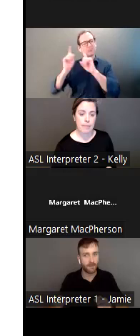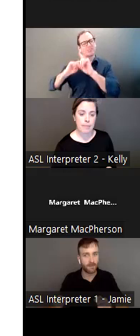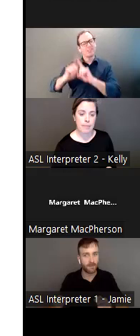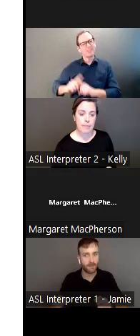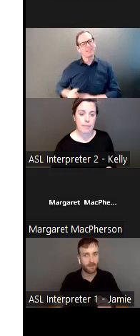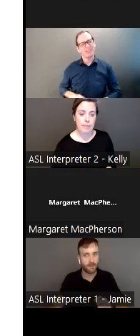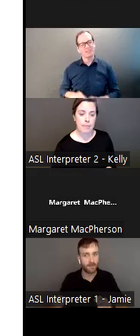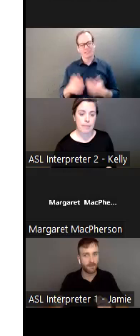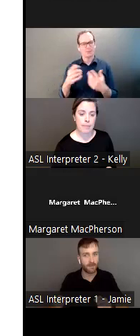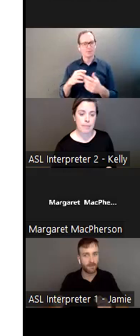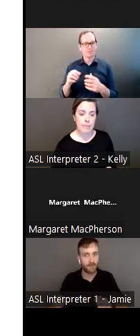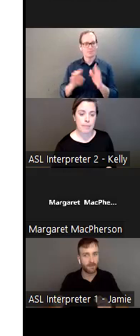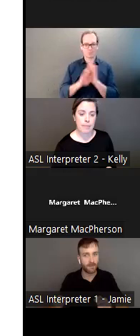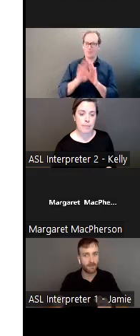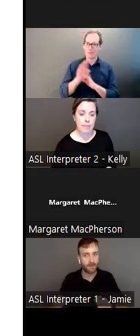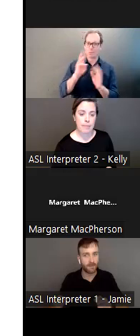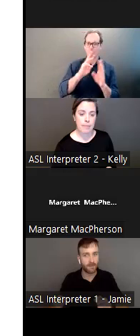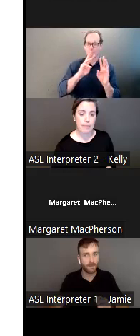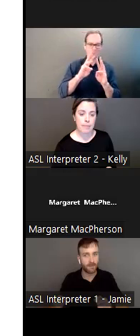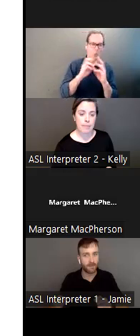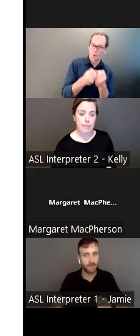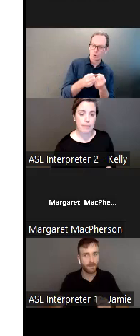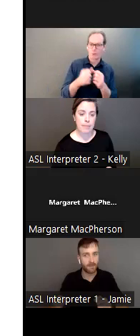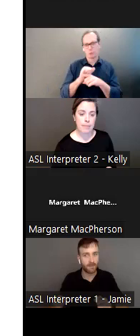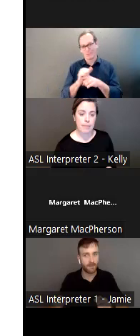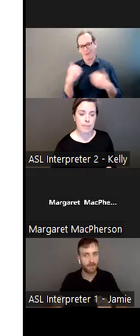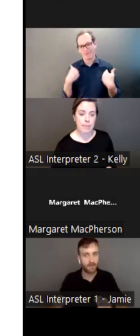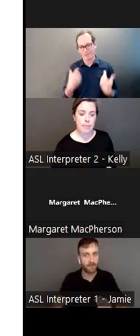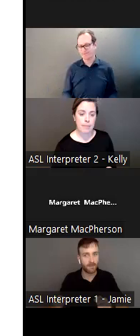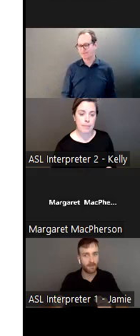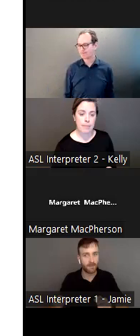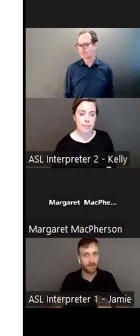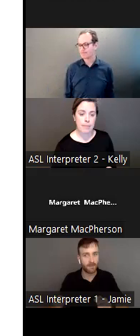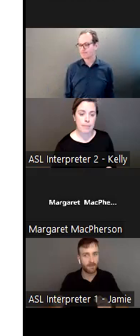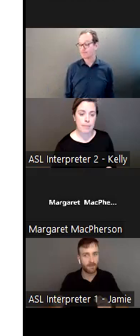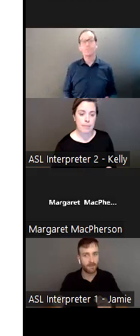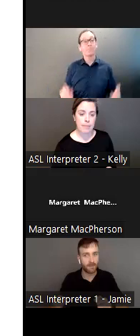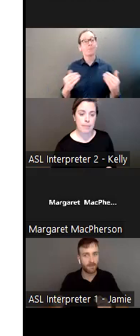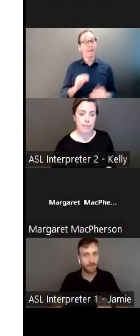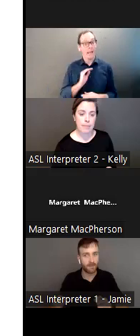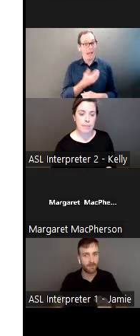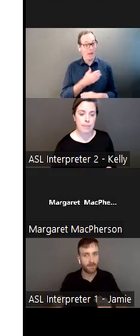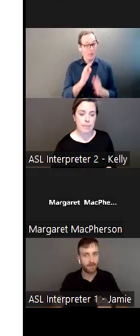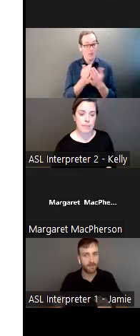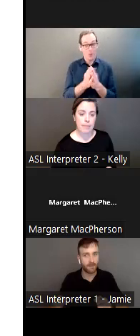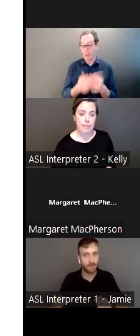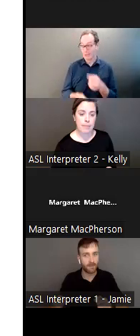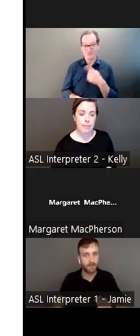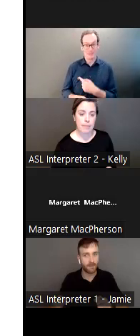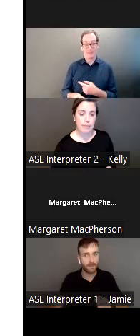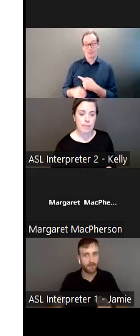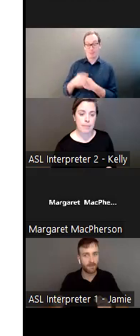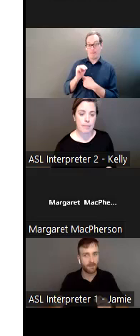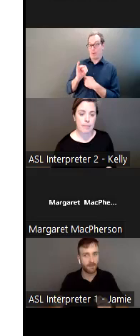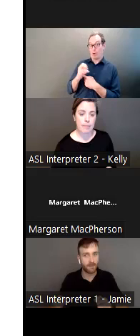practice in different sectors. And then there's our forthcoming handbook. Margaret actually was lead author on 2 of the chapters, and I was just doing